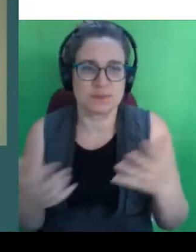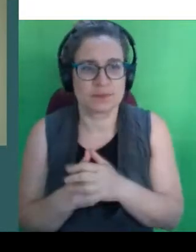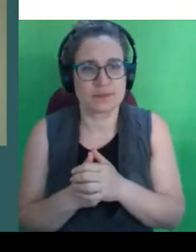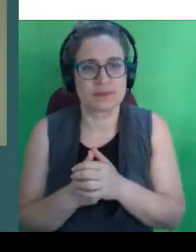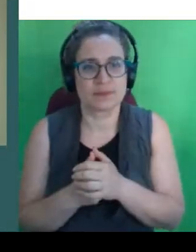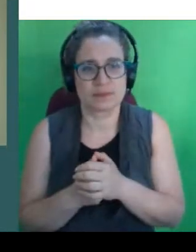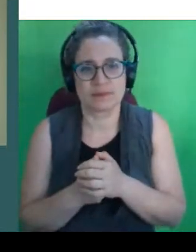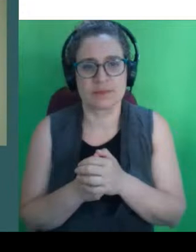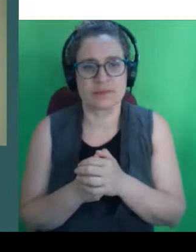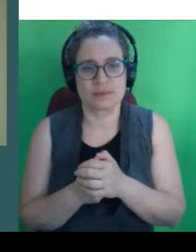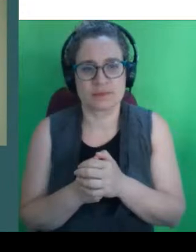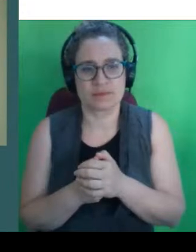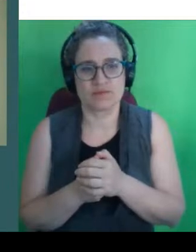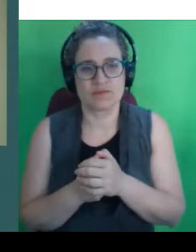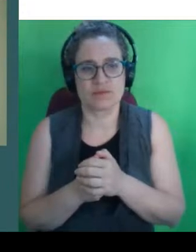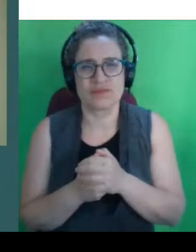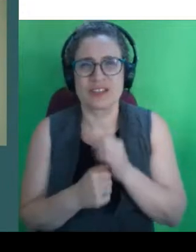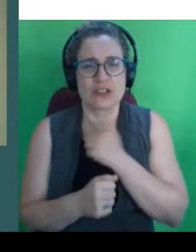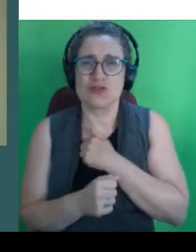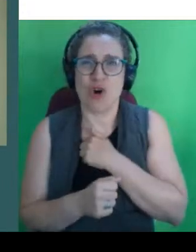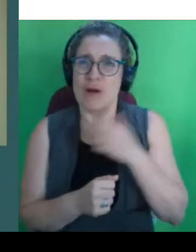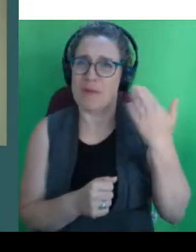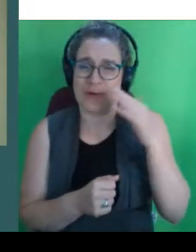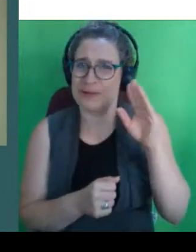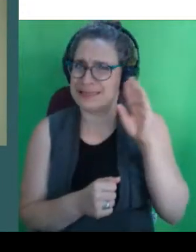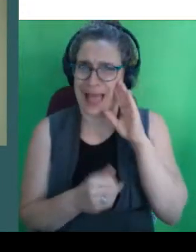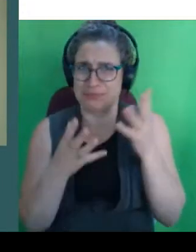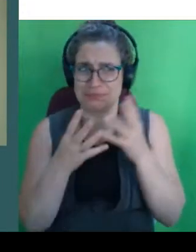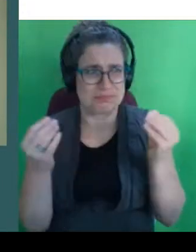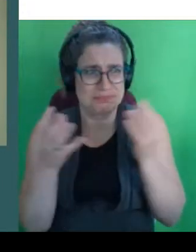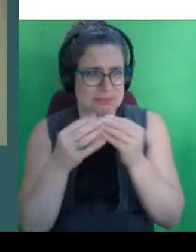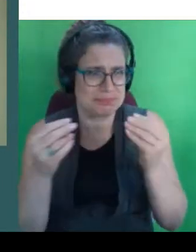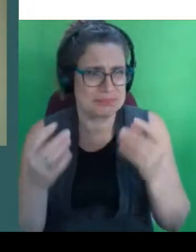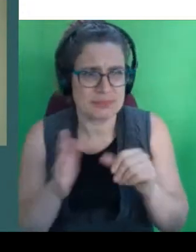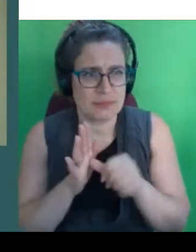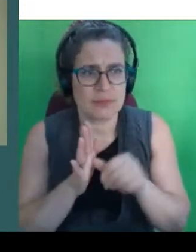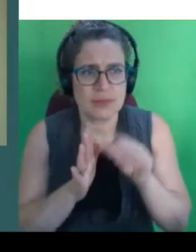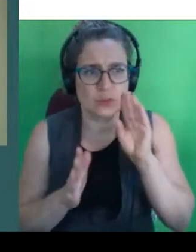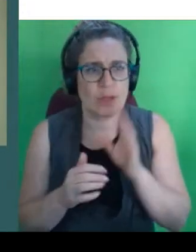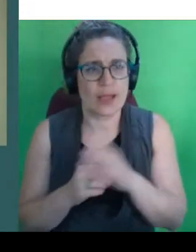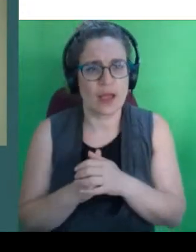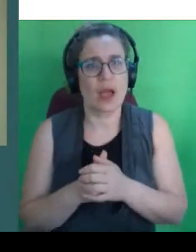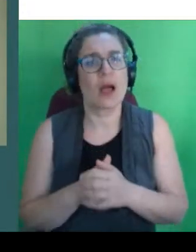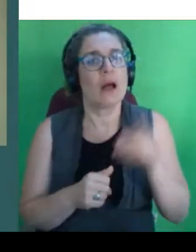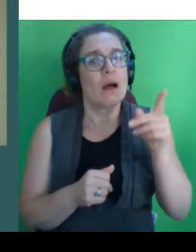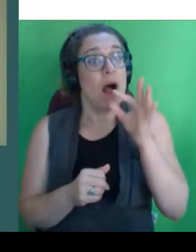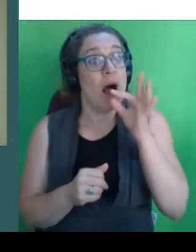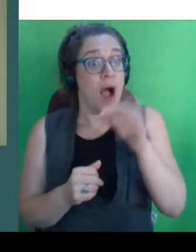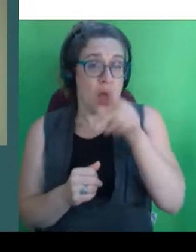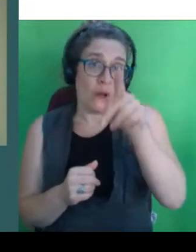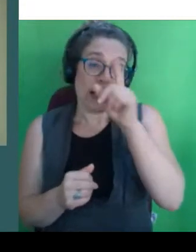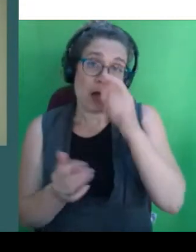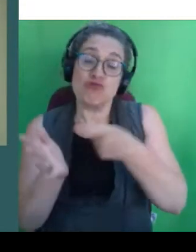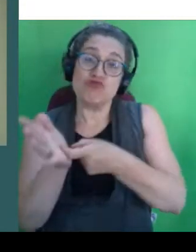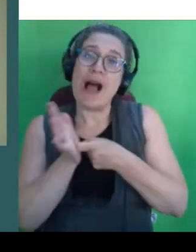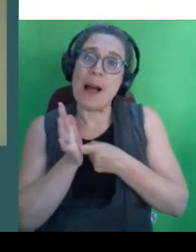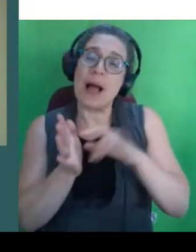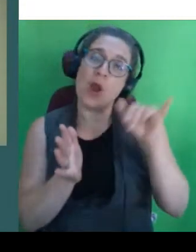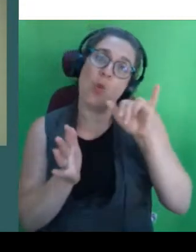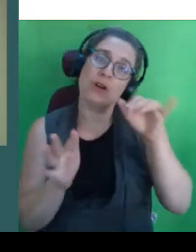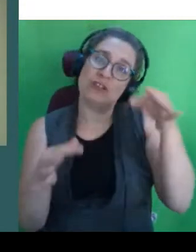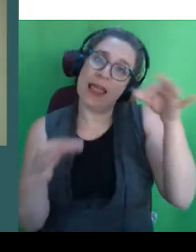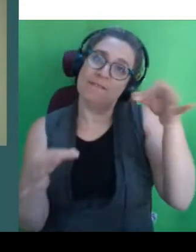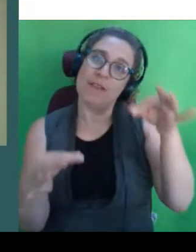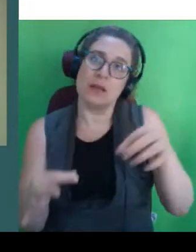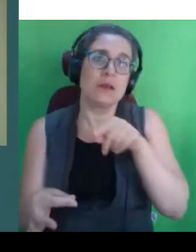And there's a request here. Could you repeat your recommended leaflet or Google search kind of the private testing or NHS testing